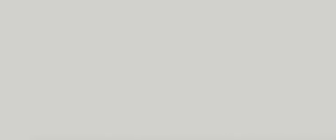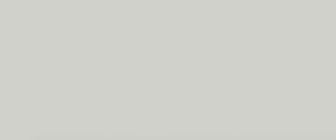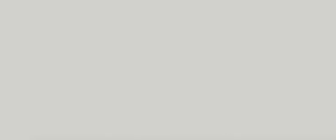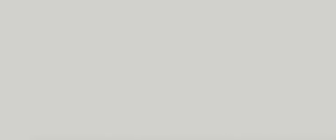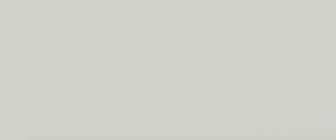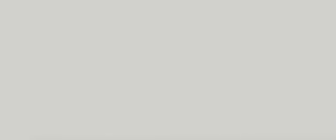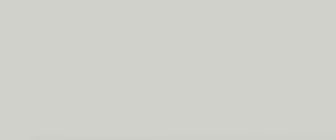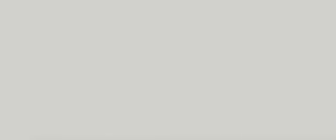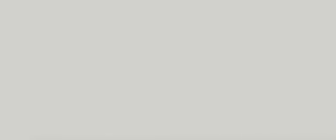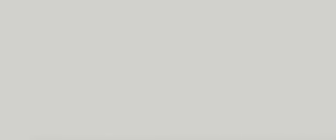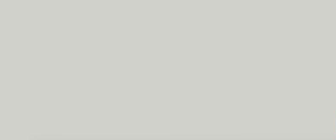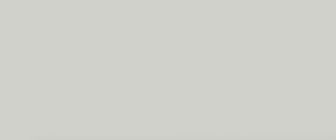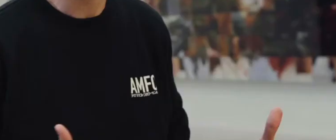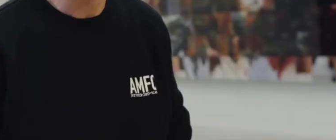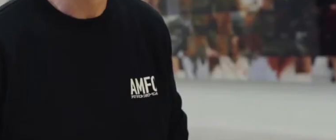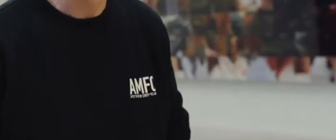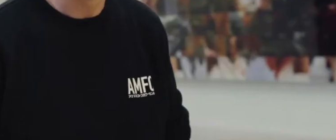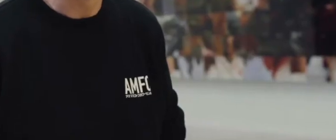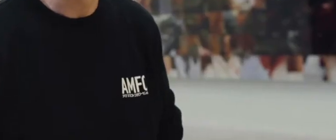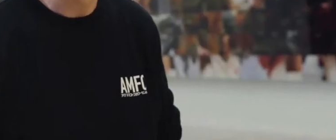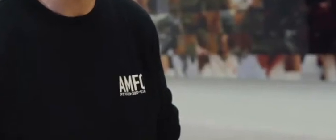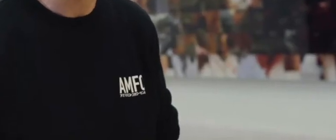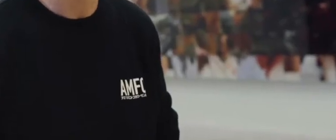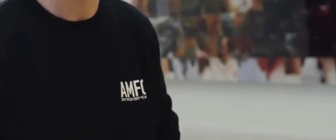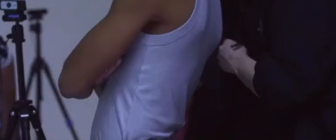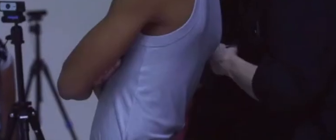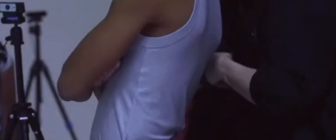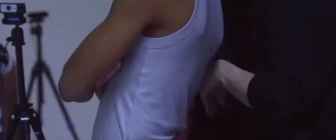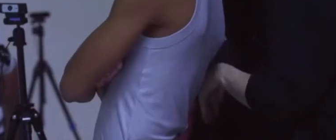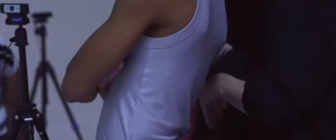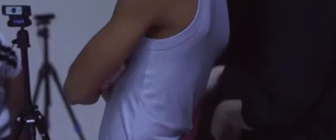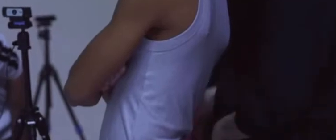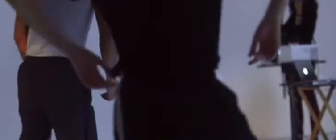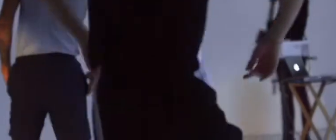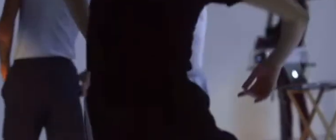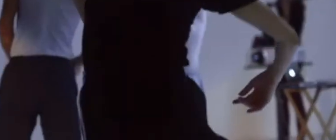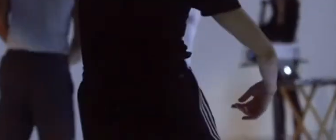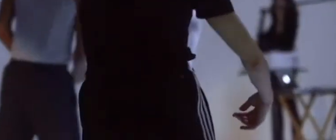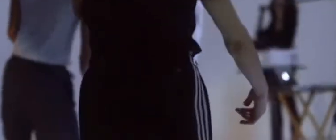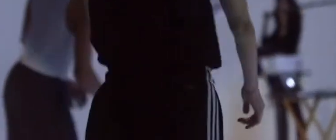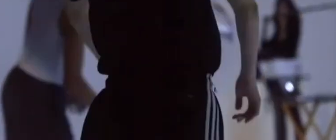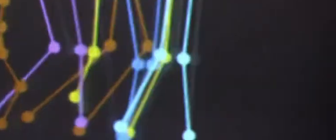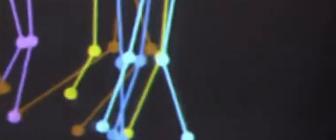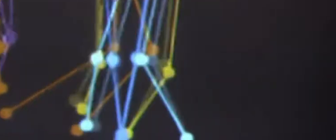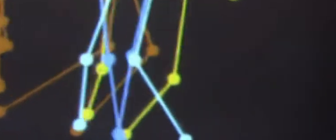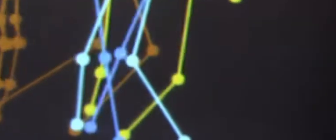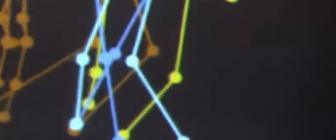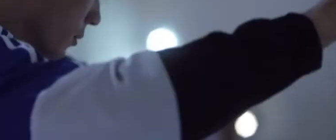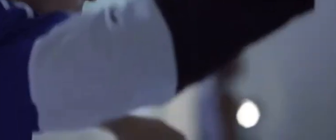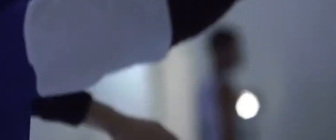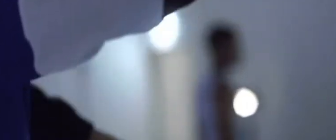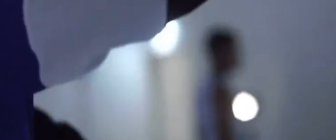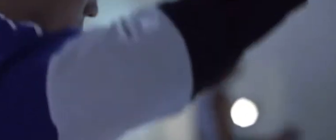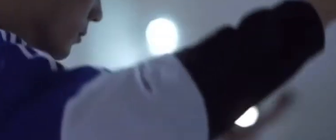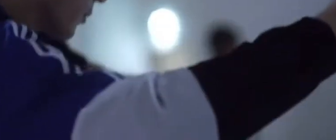environments. Now the archive is going to be open to the public. So all of this private stuff that we've done to generate this new piece of choreography is going to be